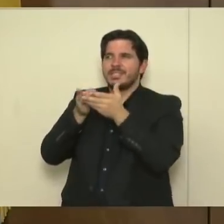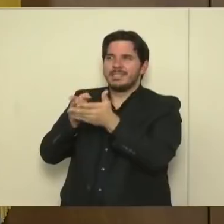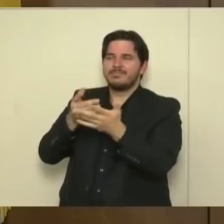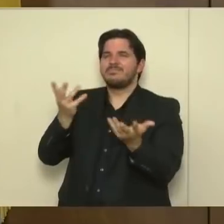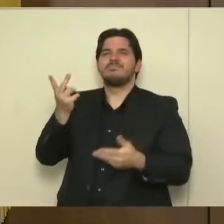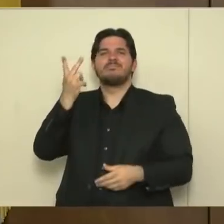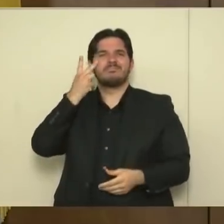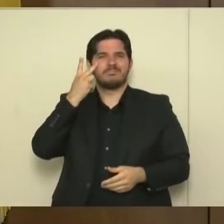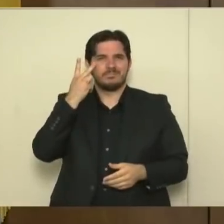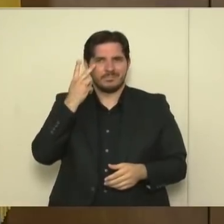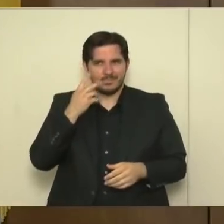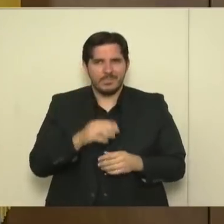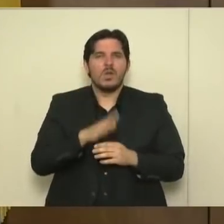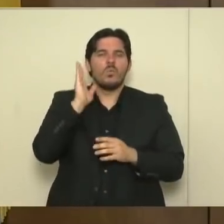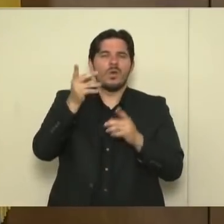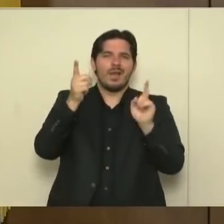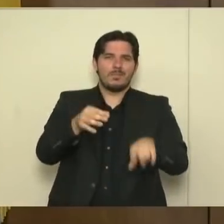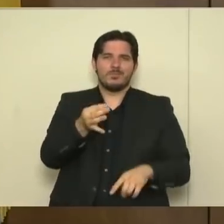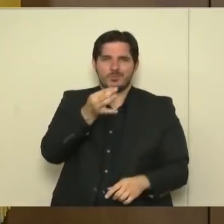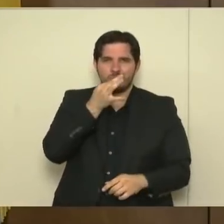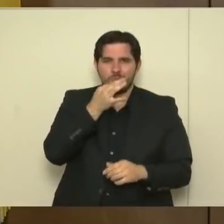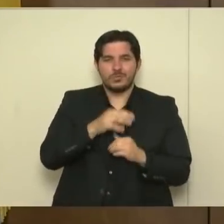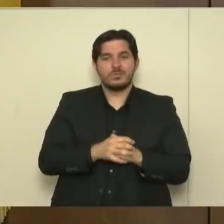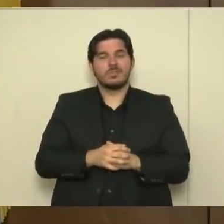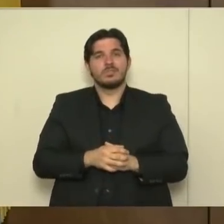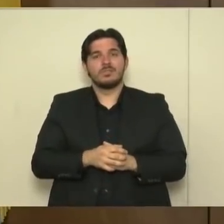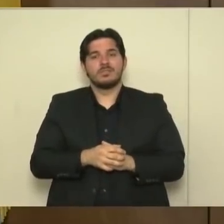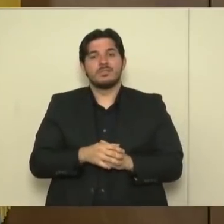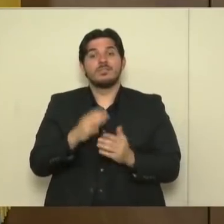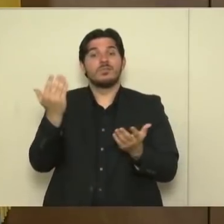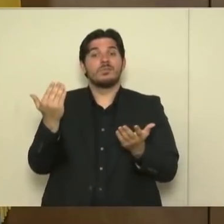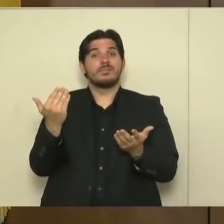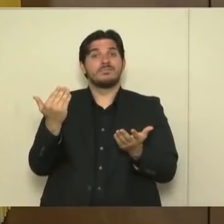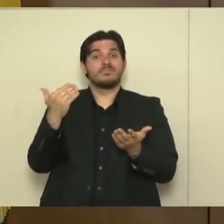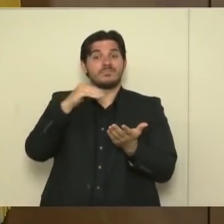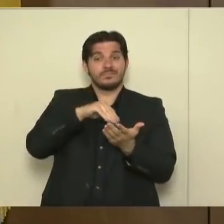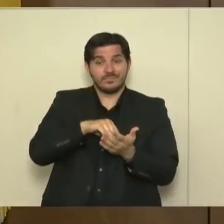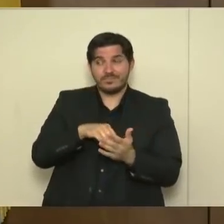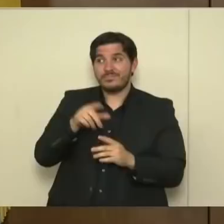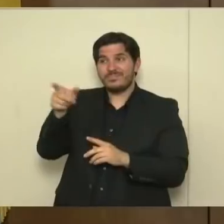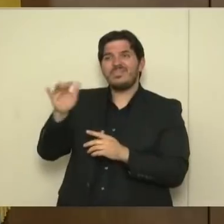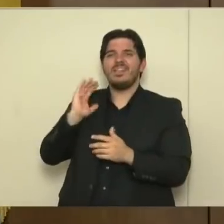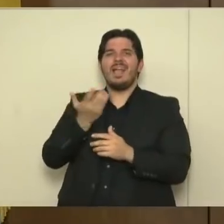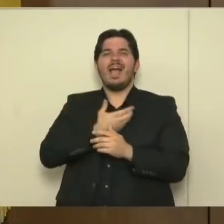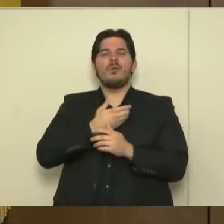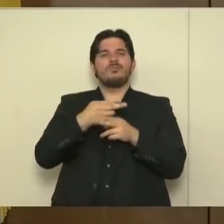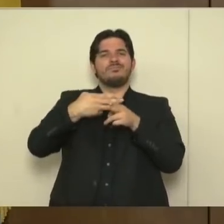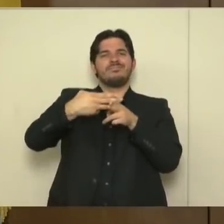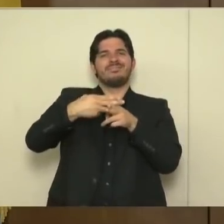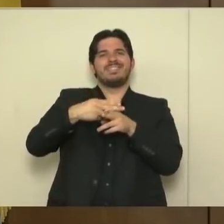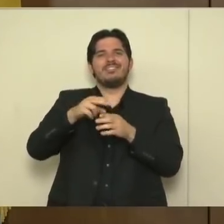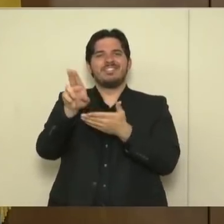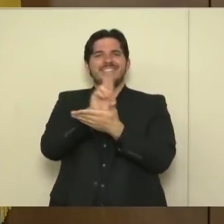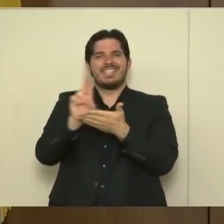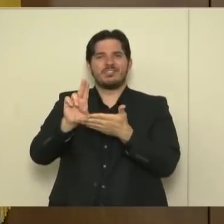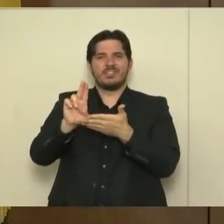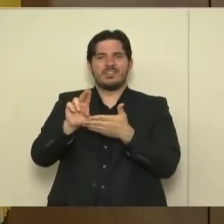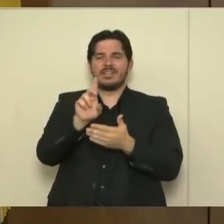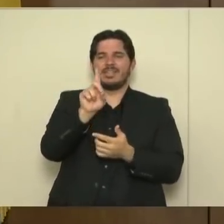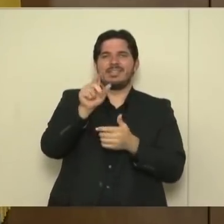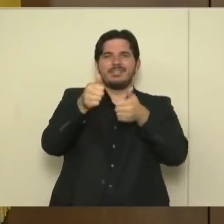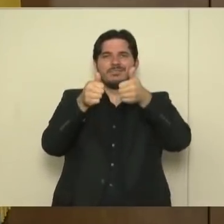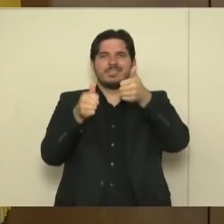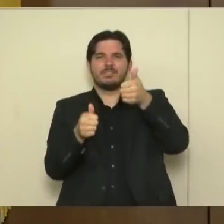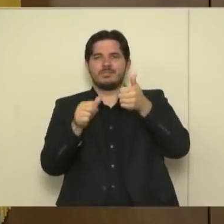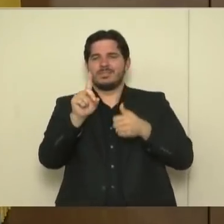than later. I'm going to give a shout out to the acting, who I've been treating as the acting secretary, and that is Deputy Secretary Mr.